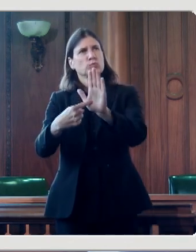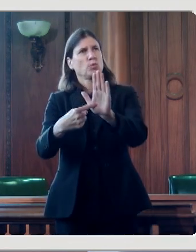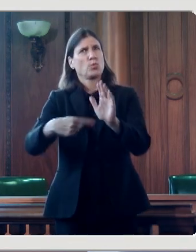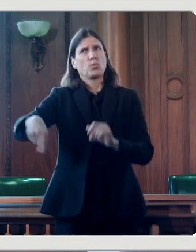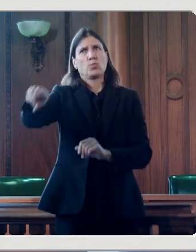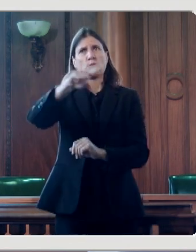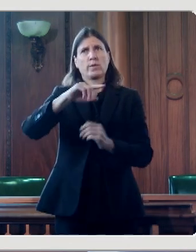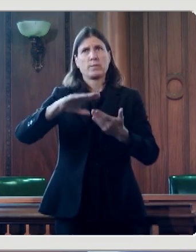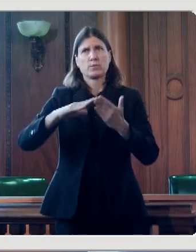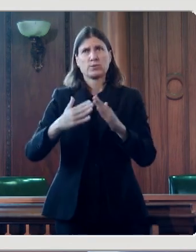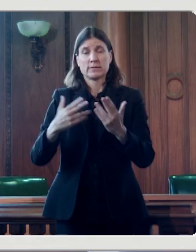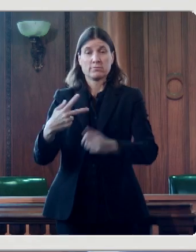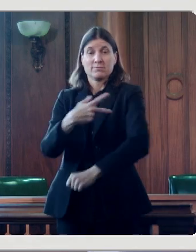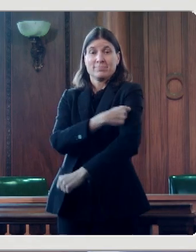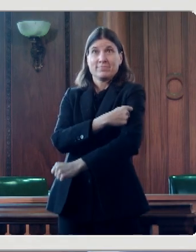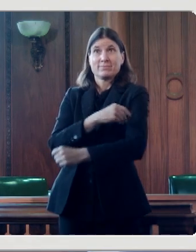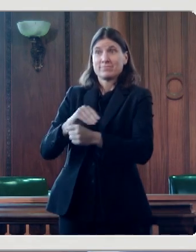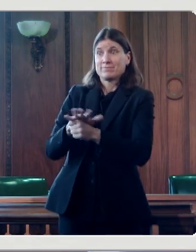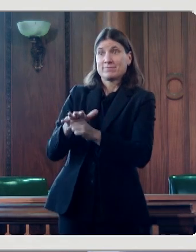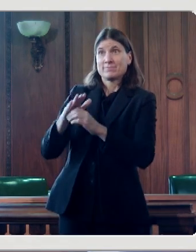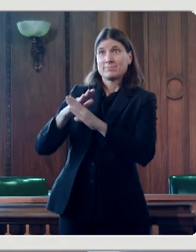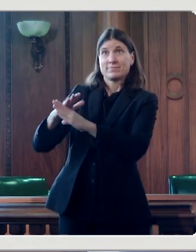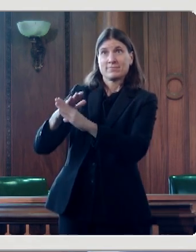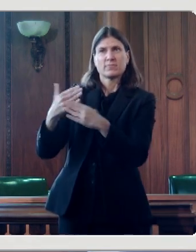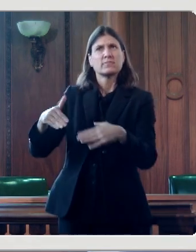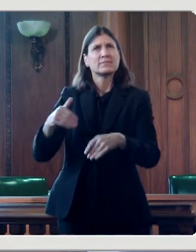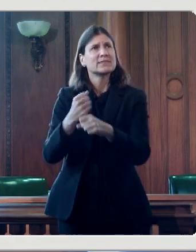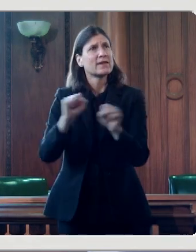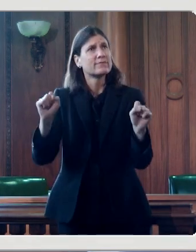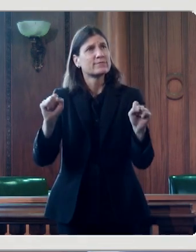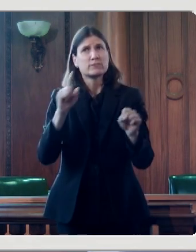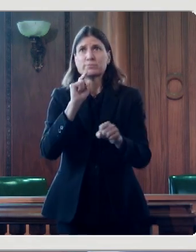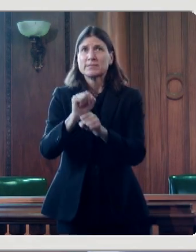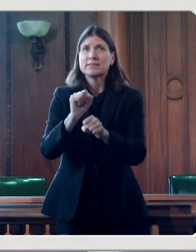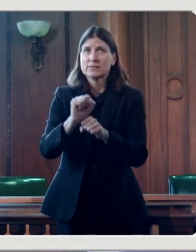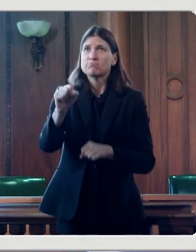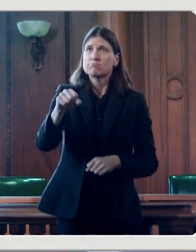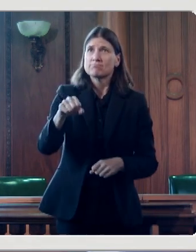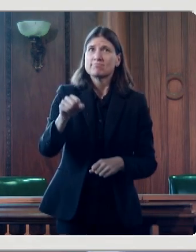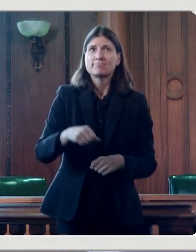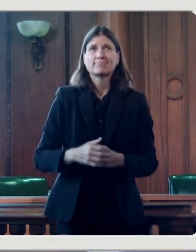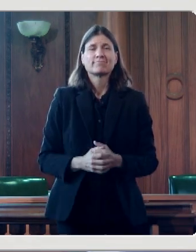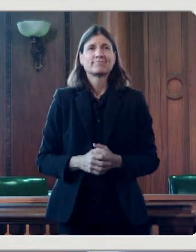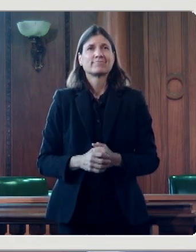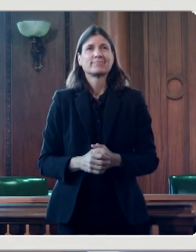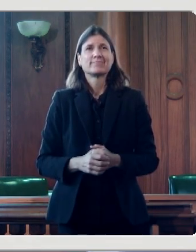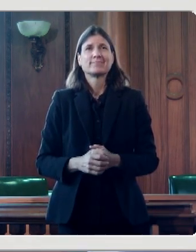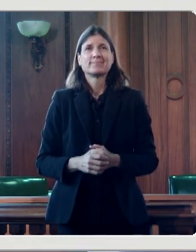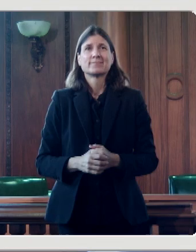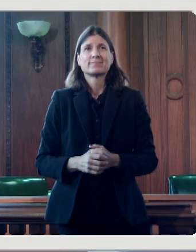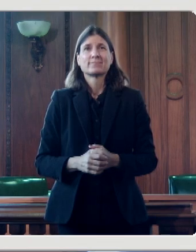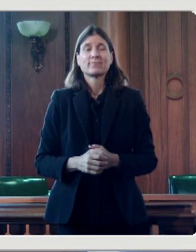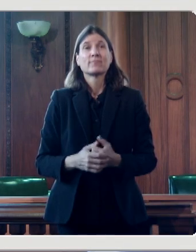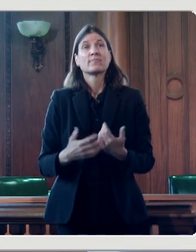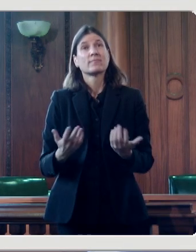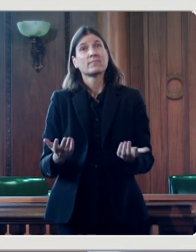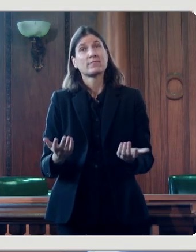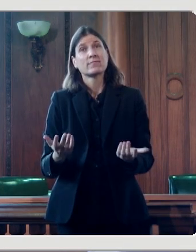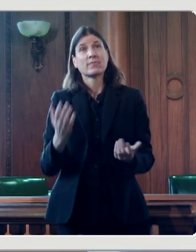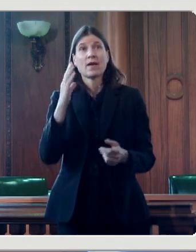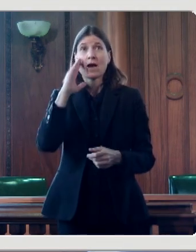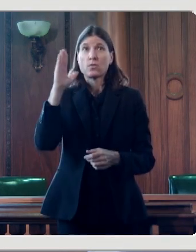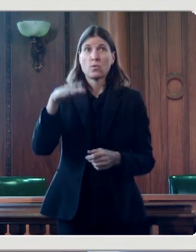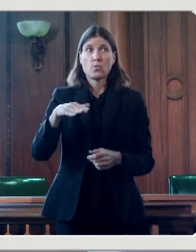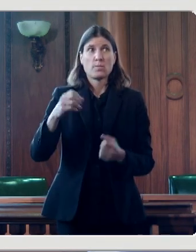sound. And it needs to be done. And as I've said before, conspiracy theories